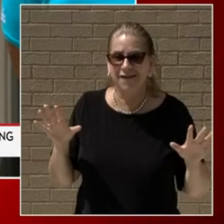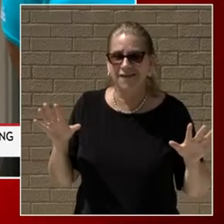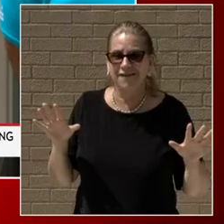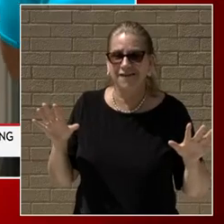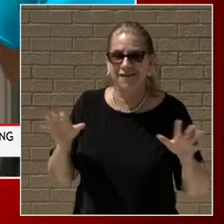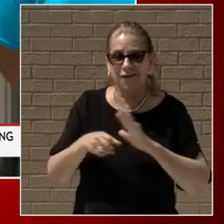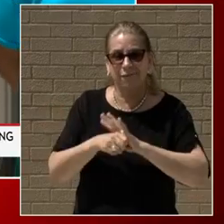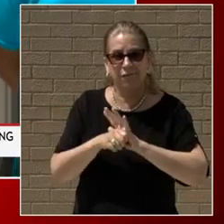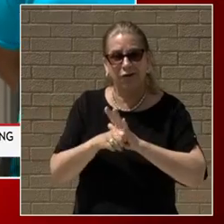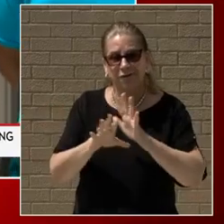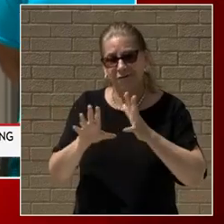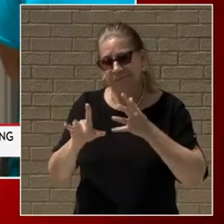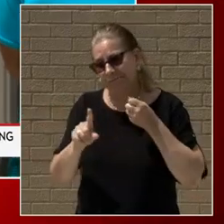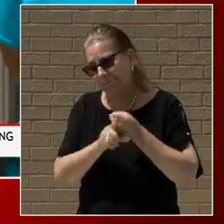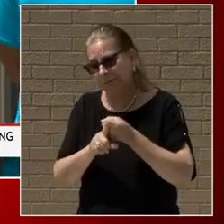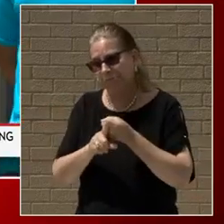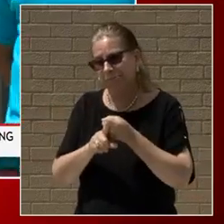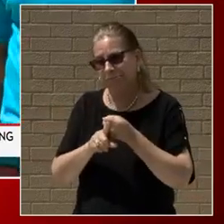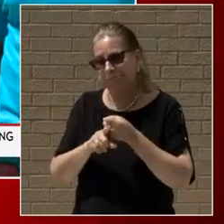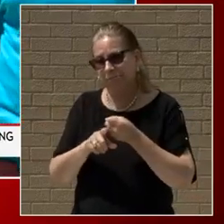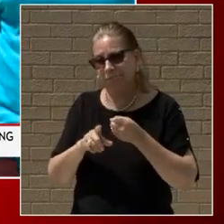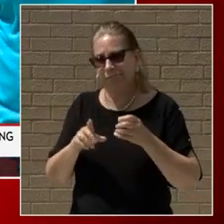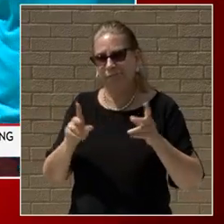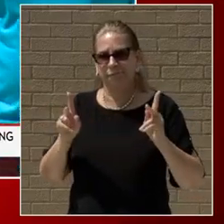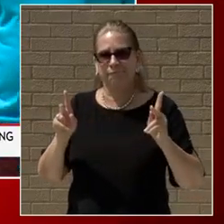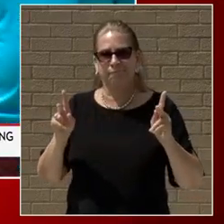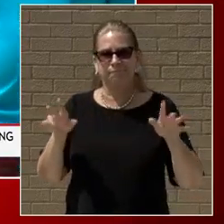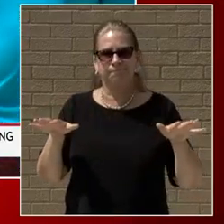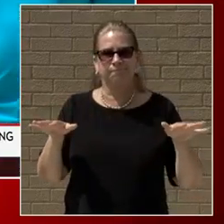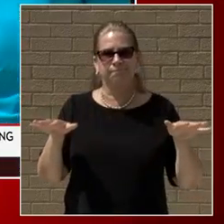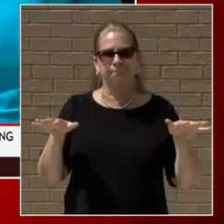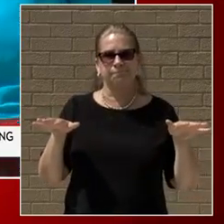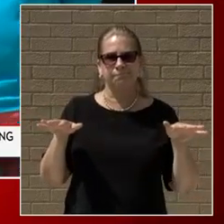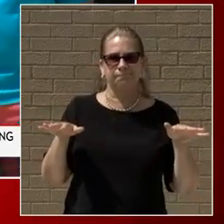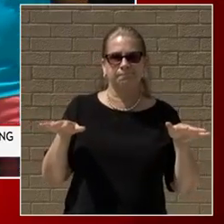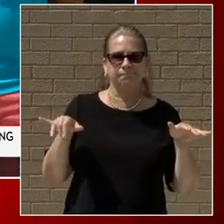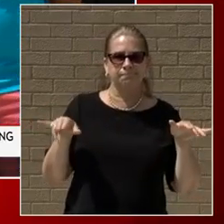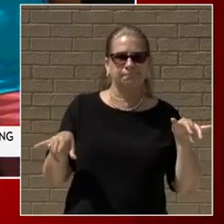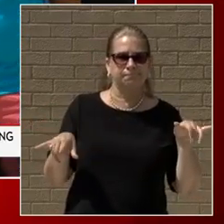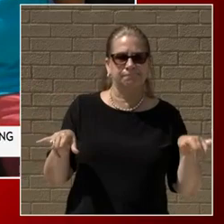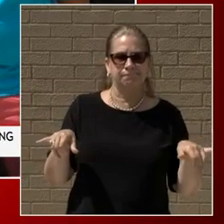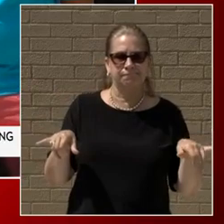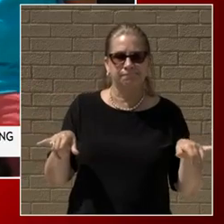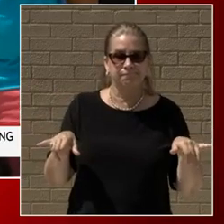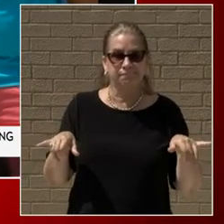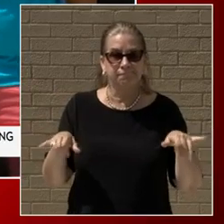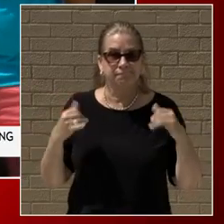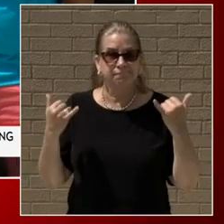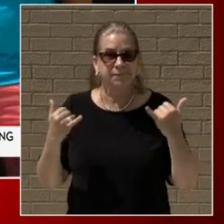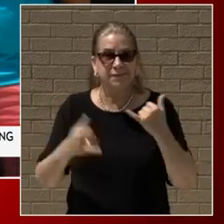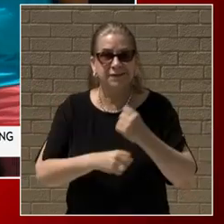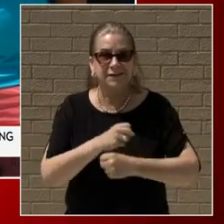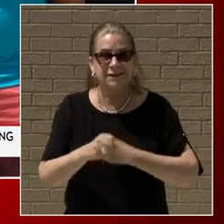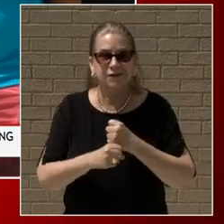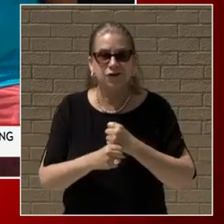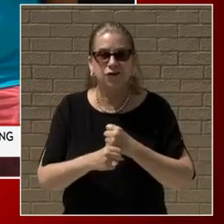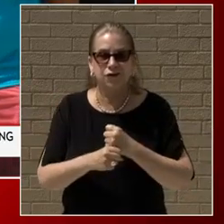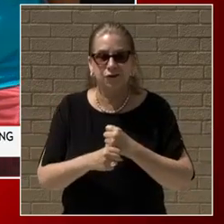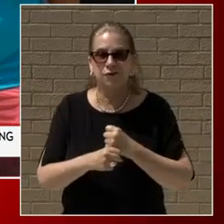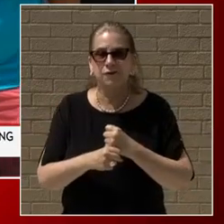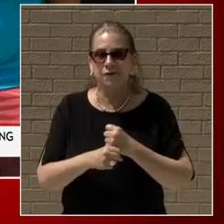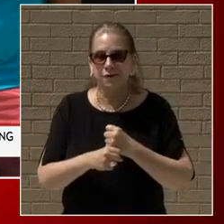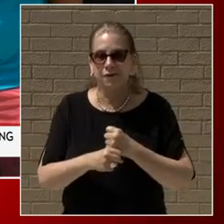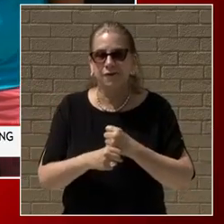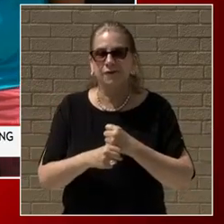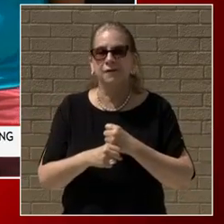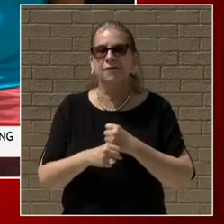we couldn't open them so that we could crush this virus. This year, because of what everybody is doing, following the